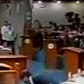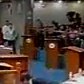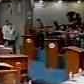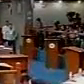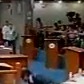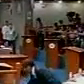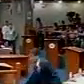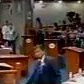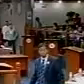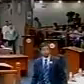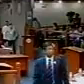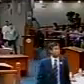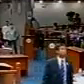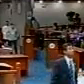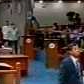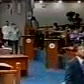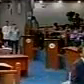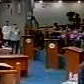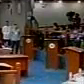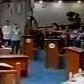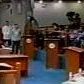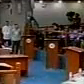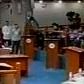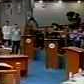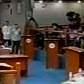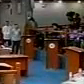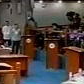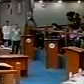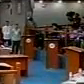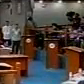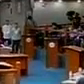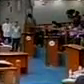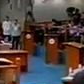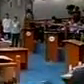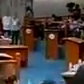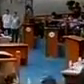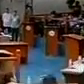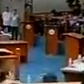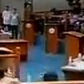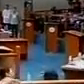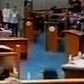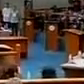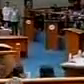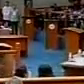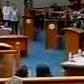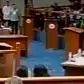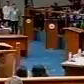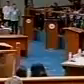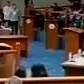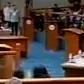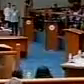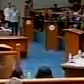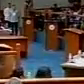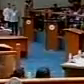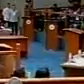it's 5.58 in the afternoon and as you can see so far on the stand is the PS